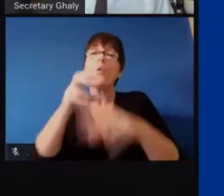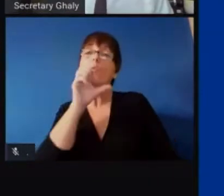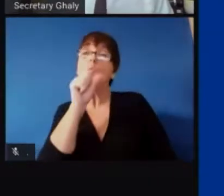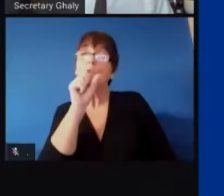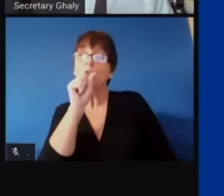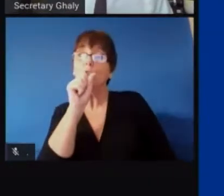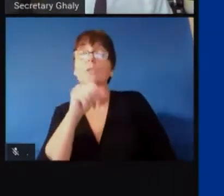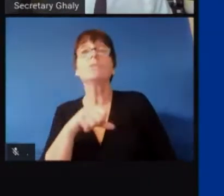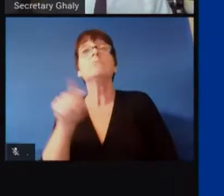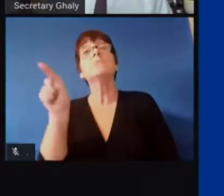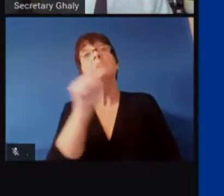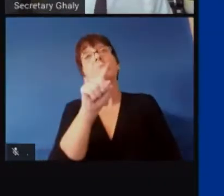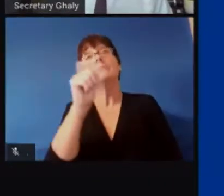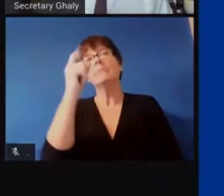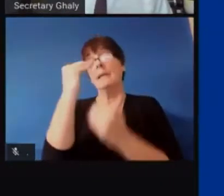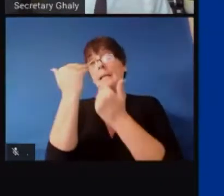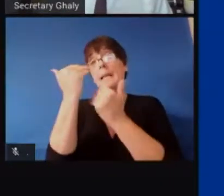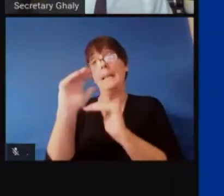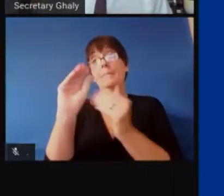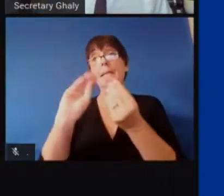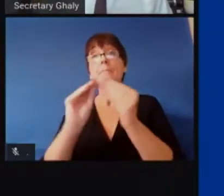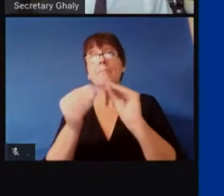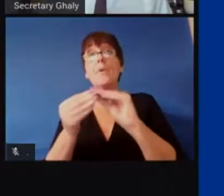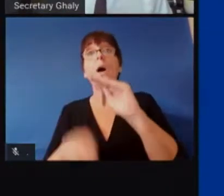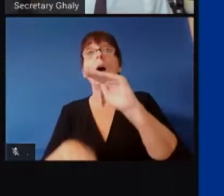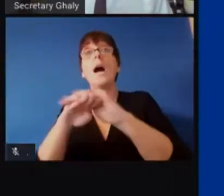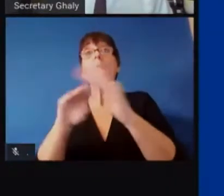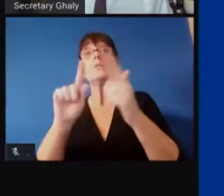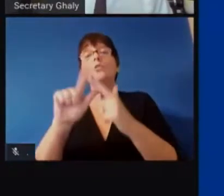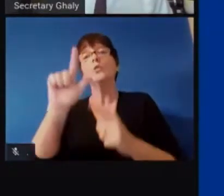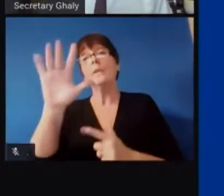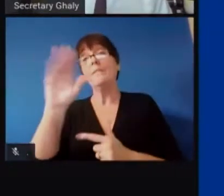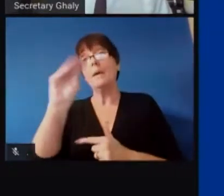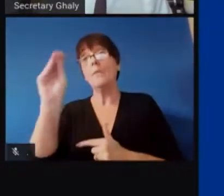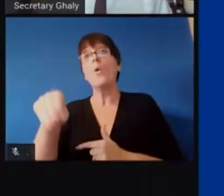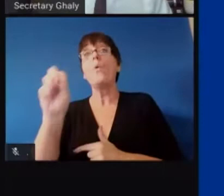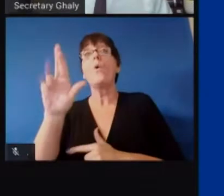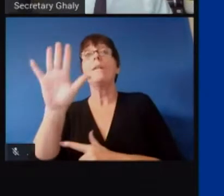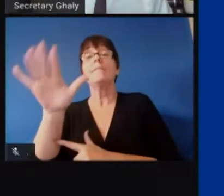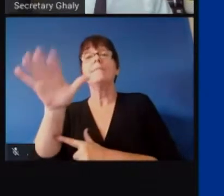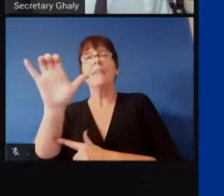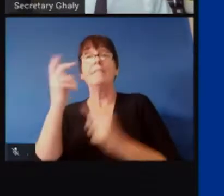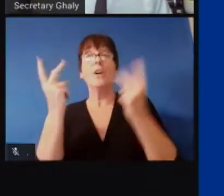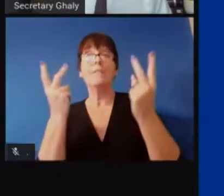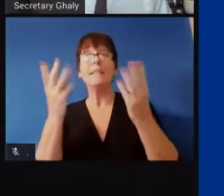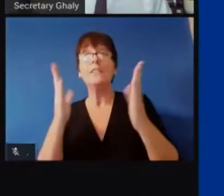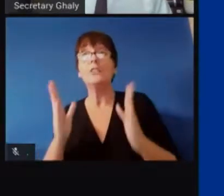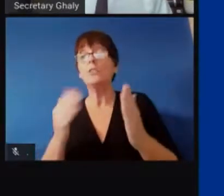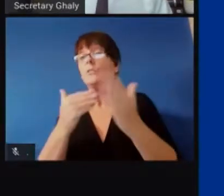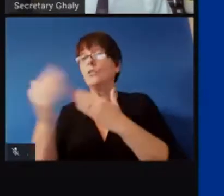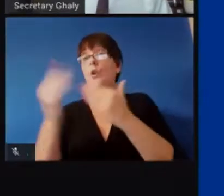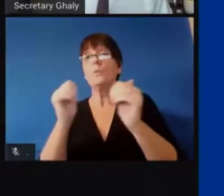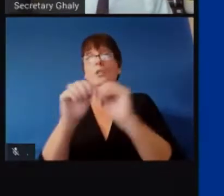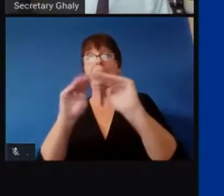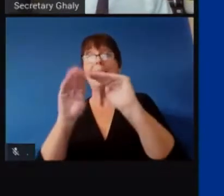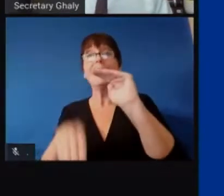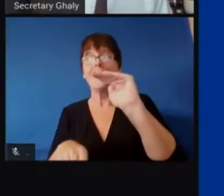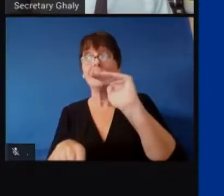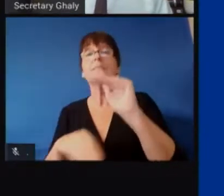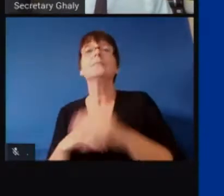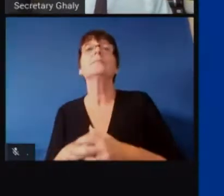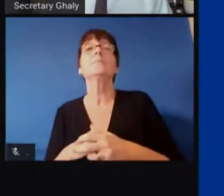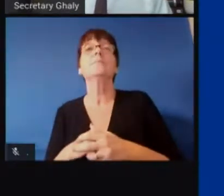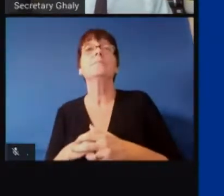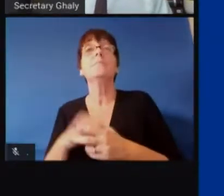Tier. These will be limited in capacity up to 25% or 500 visitors, whichever is fewer.